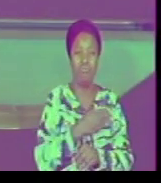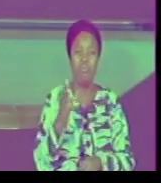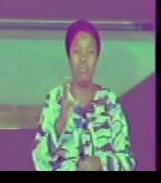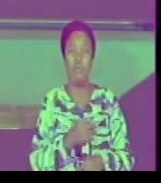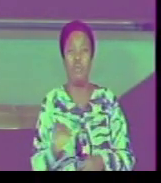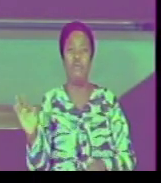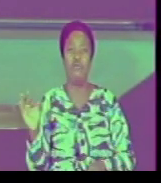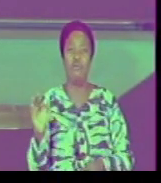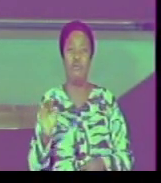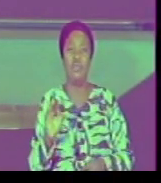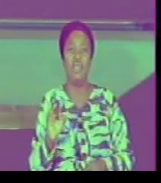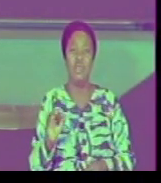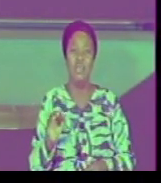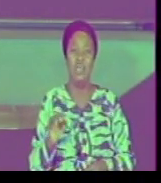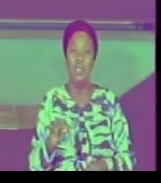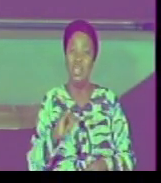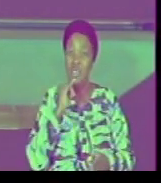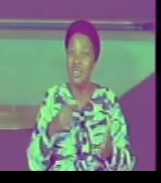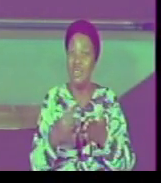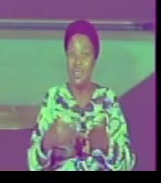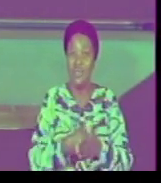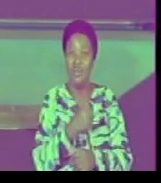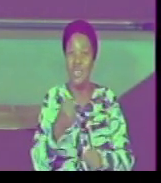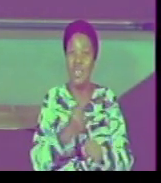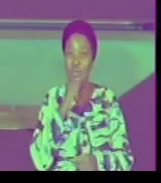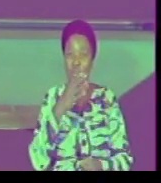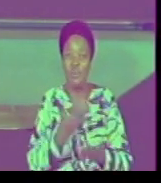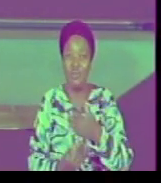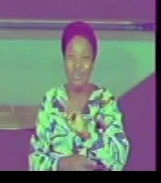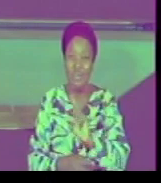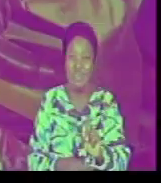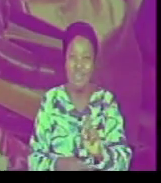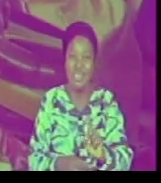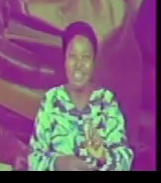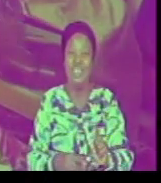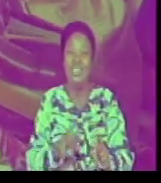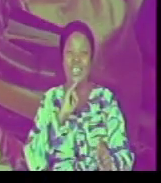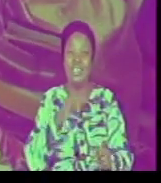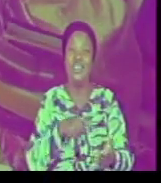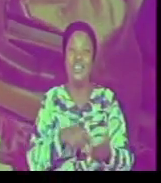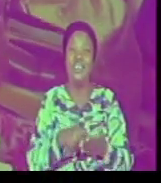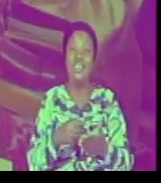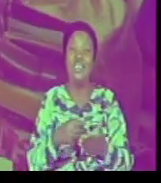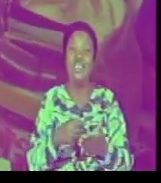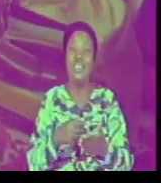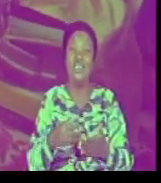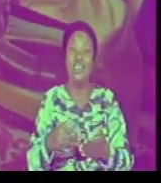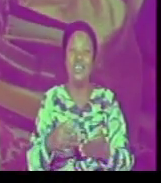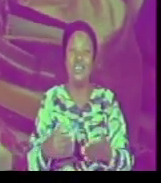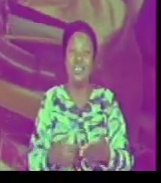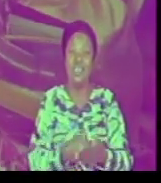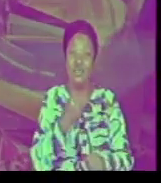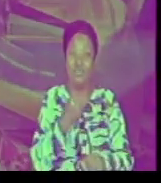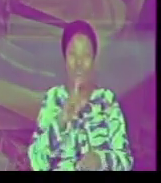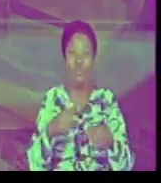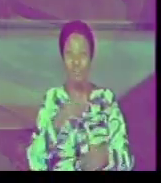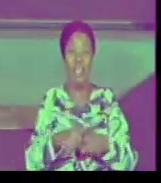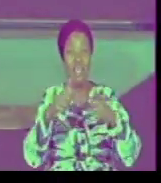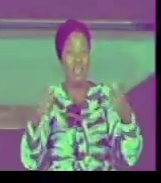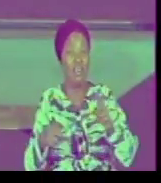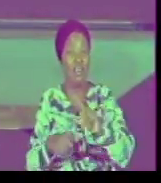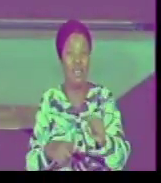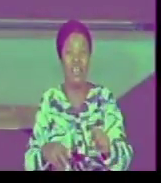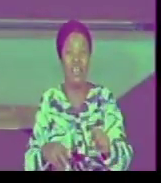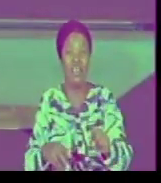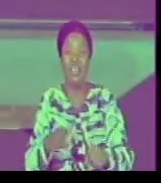Isn't this year good? Isn't this year going to be great? It says, I will